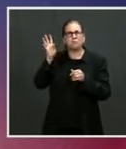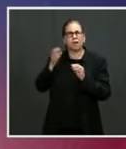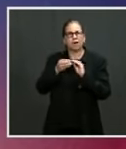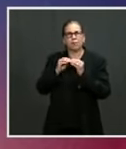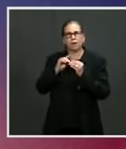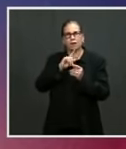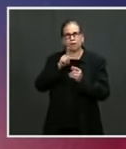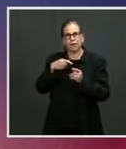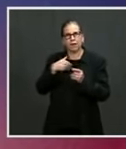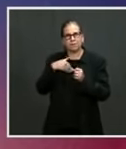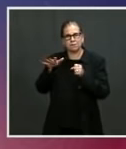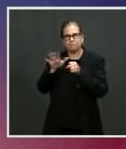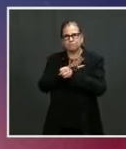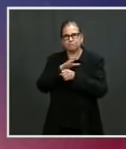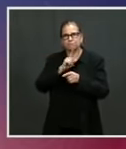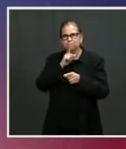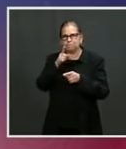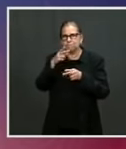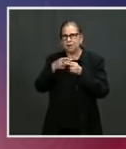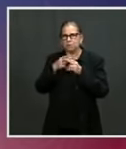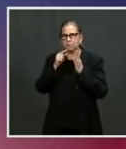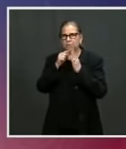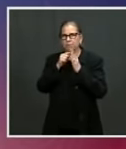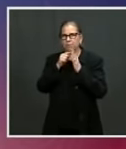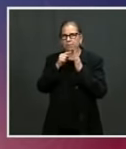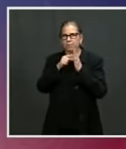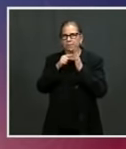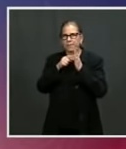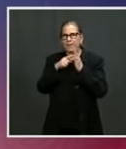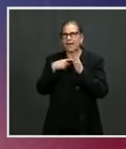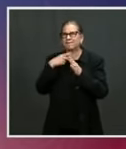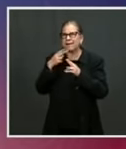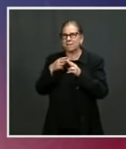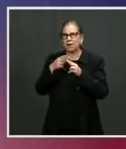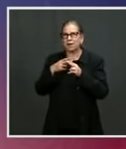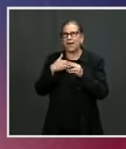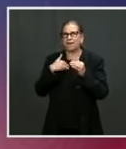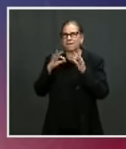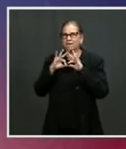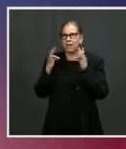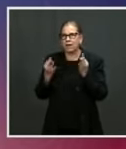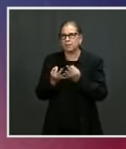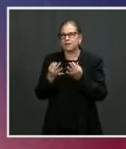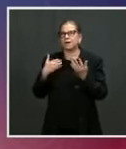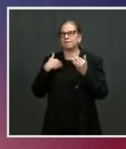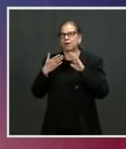behind an entire community and family. And today, that number is